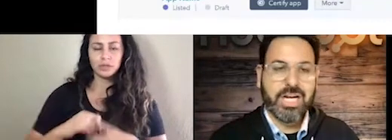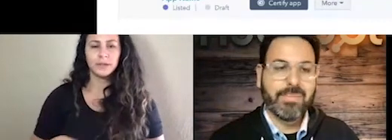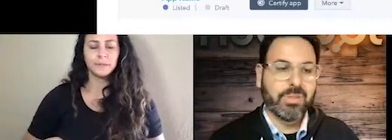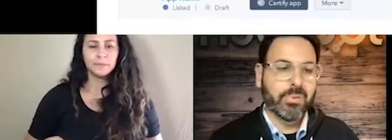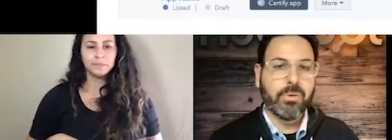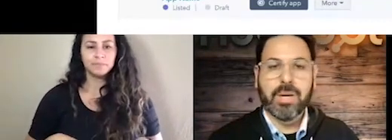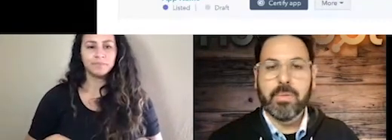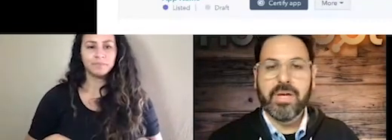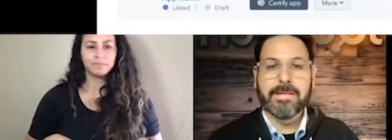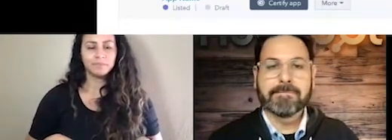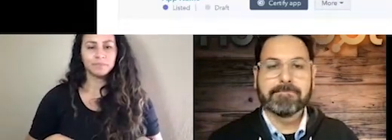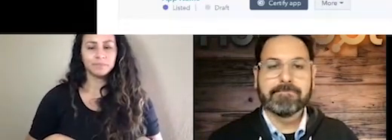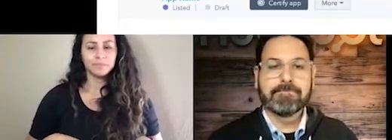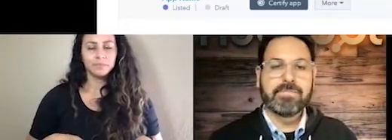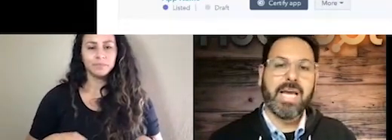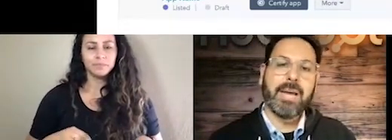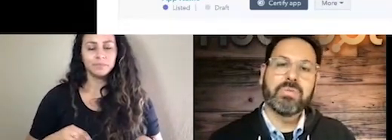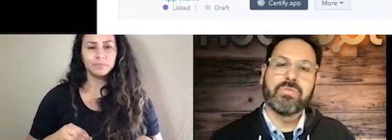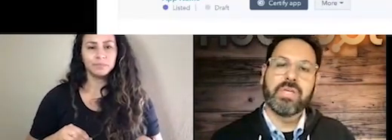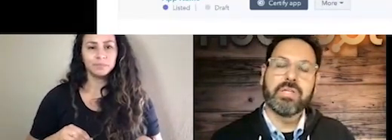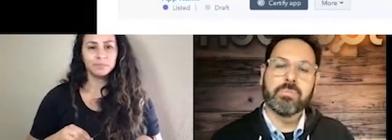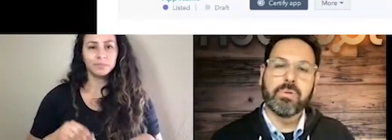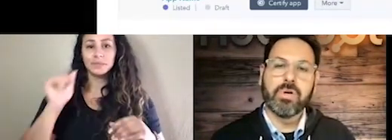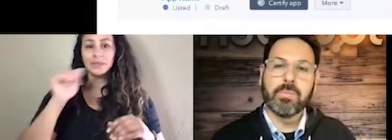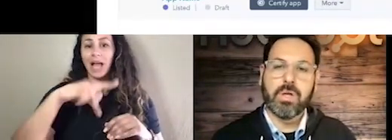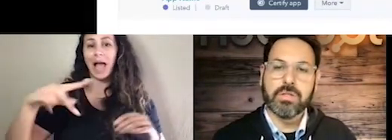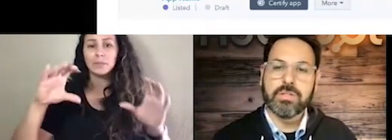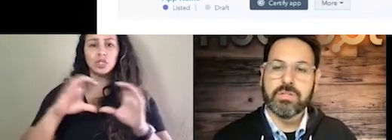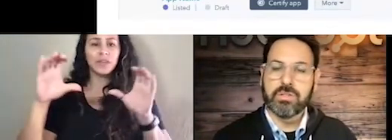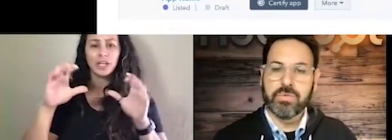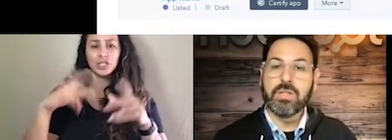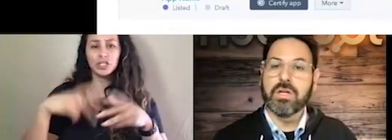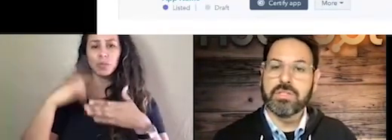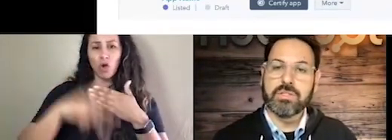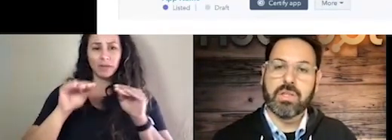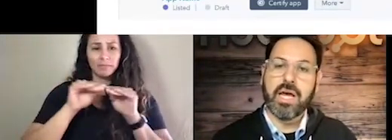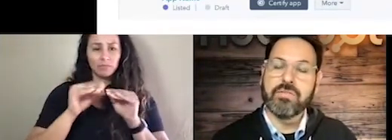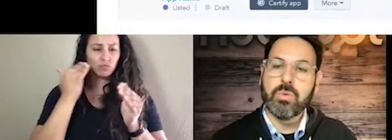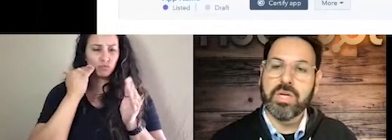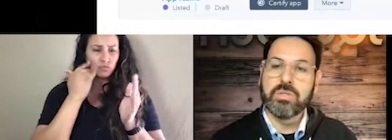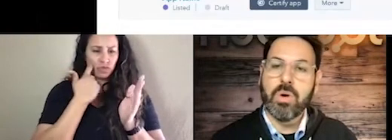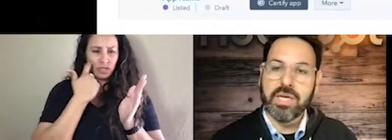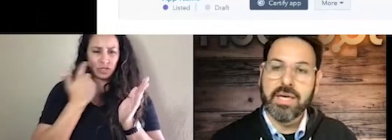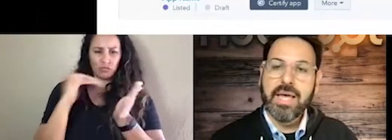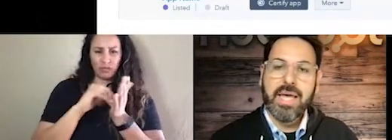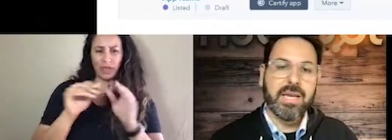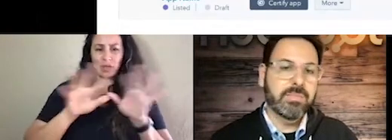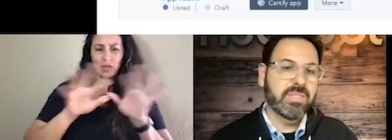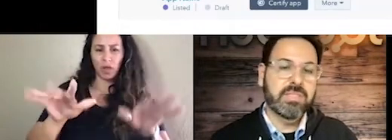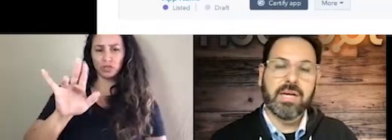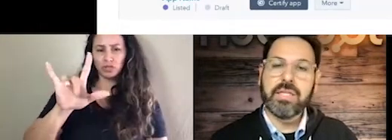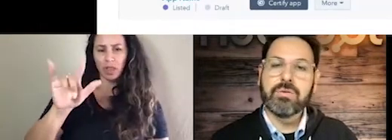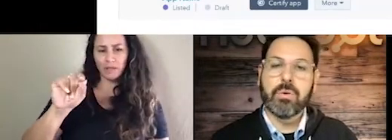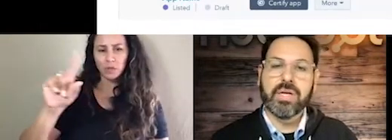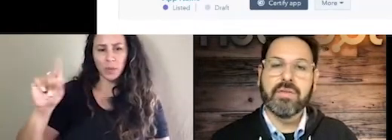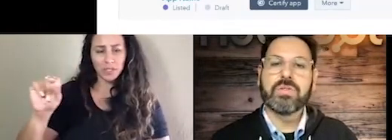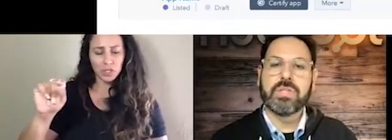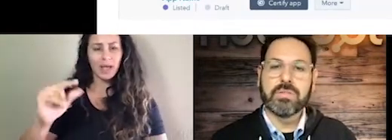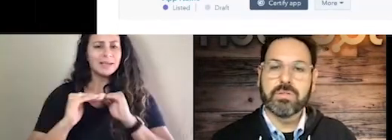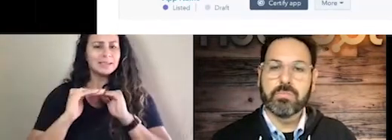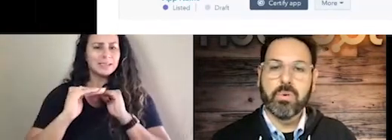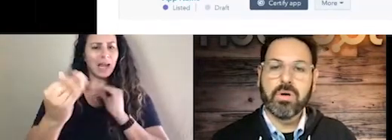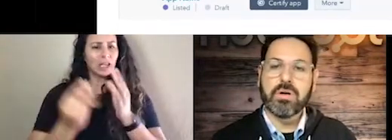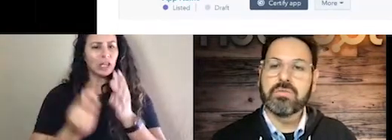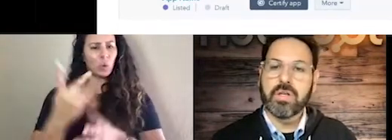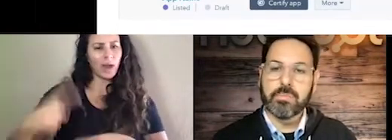Let's chat about the program a bit. The app certification program relaunched in July of 2020 and has been steadily growing ever since